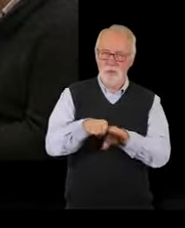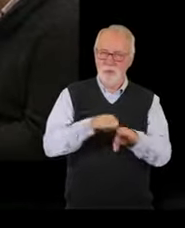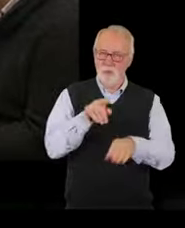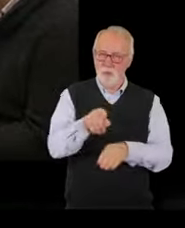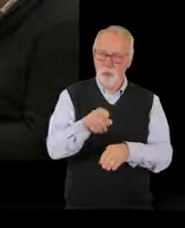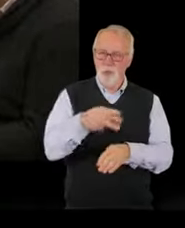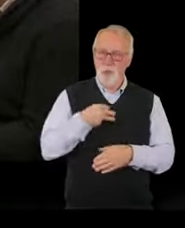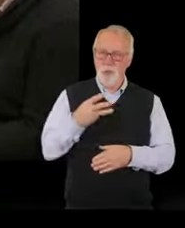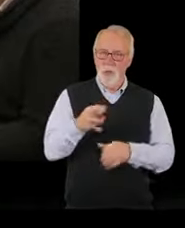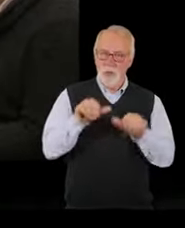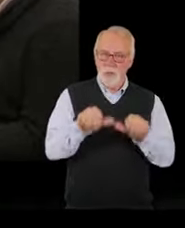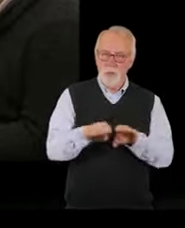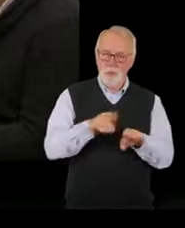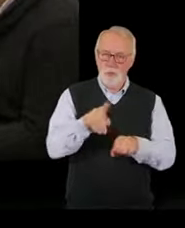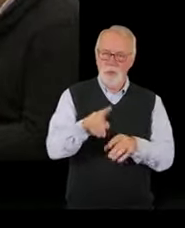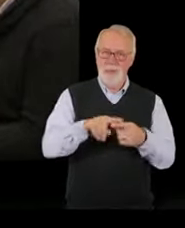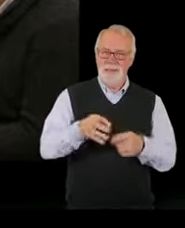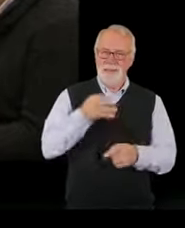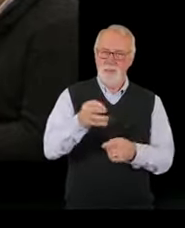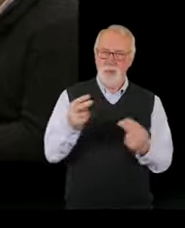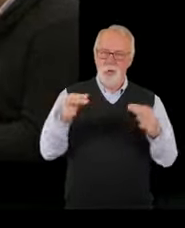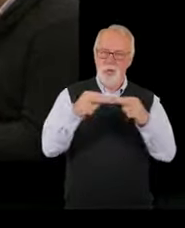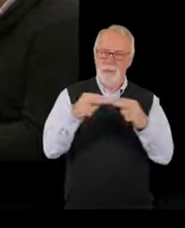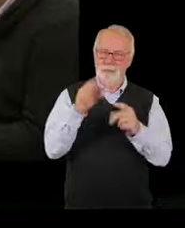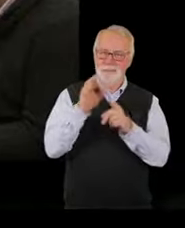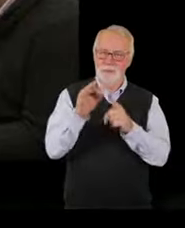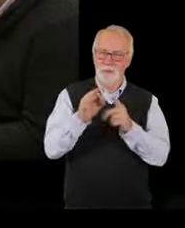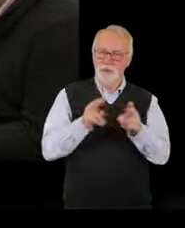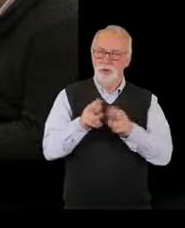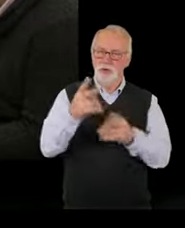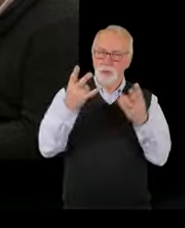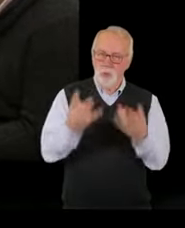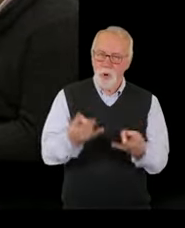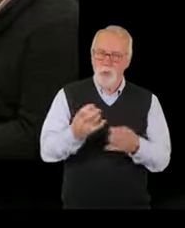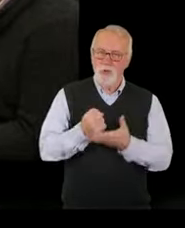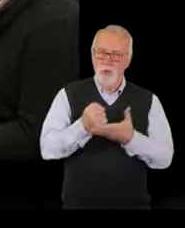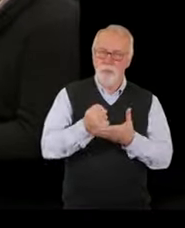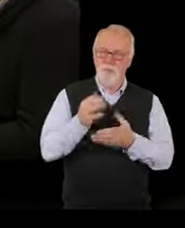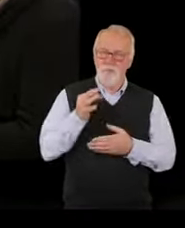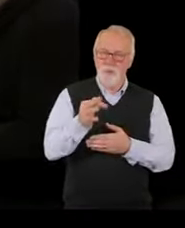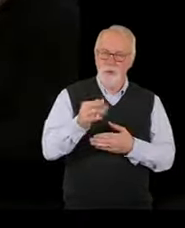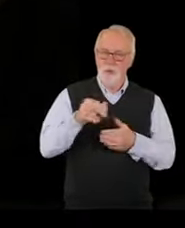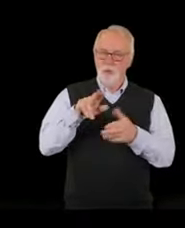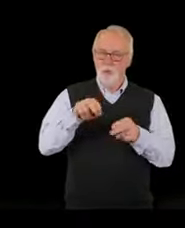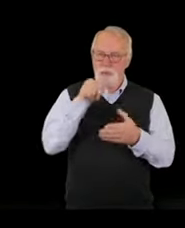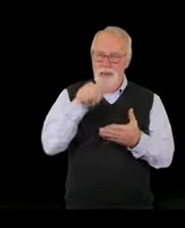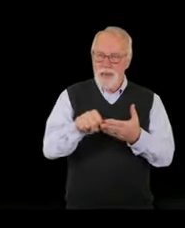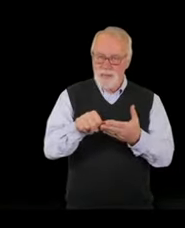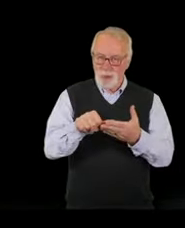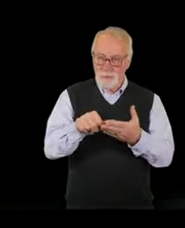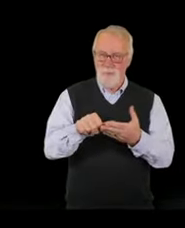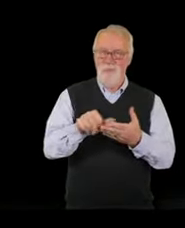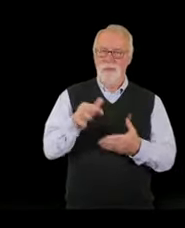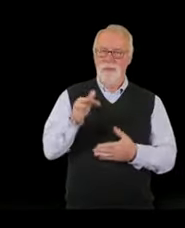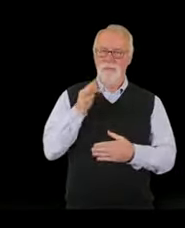with you. We will agree this with you and give you our contact details should you require support in the future. If you agree,